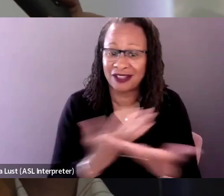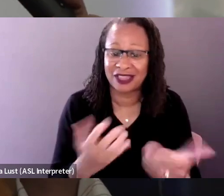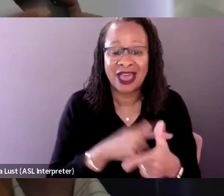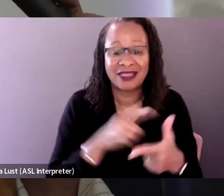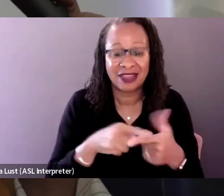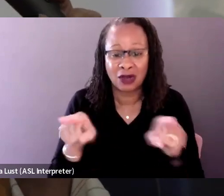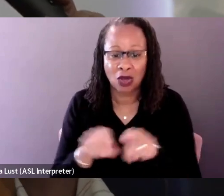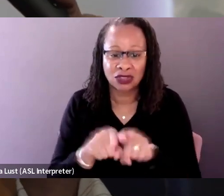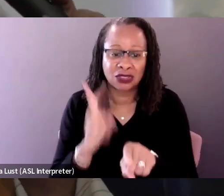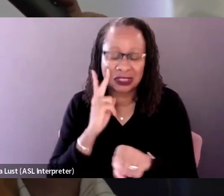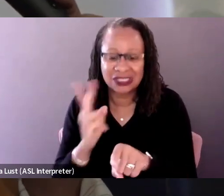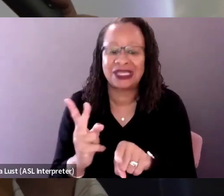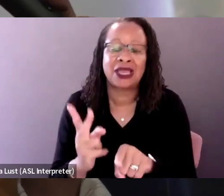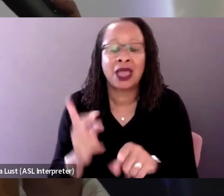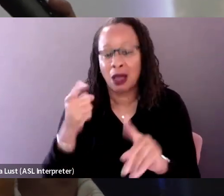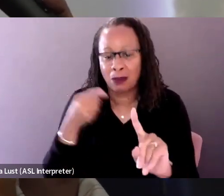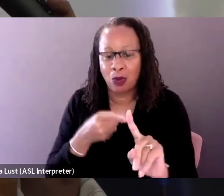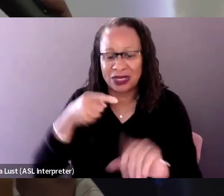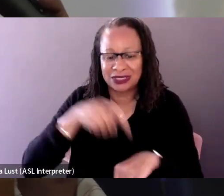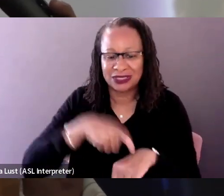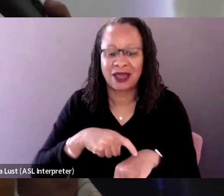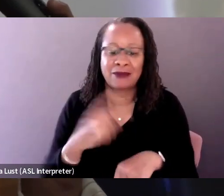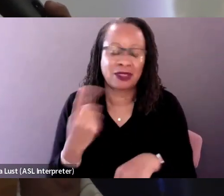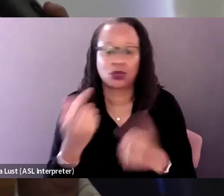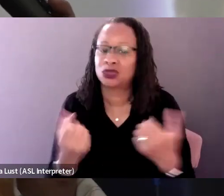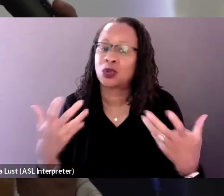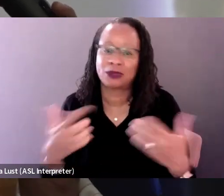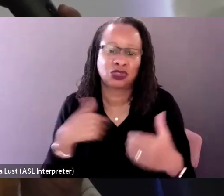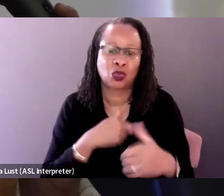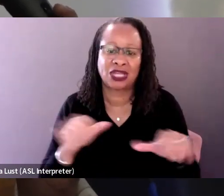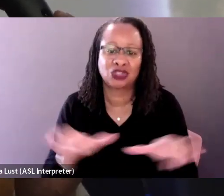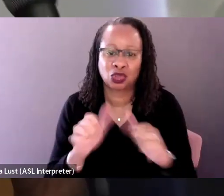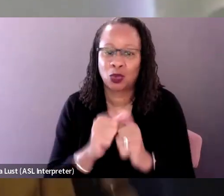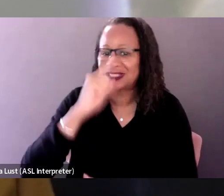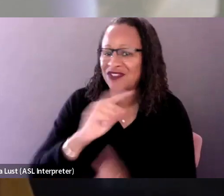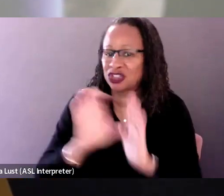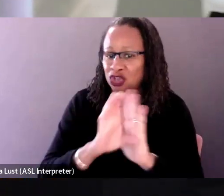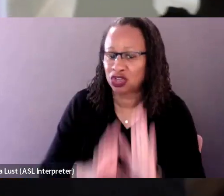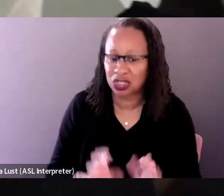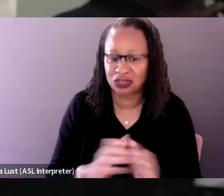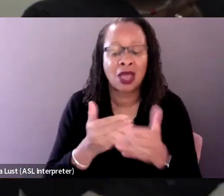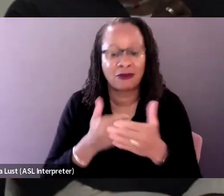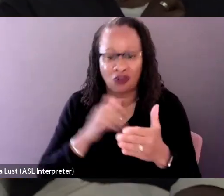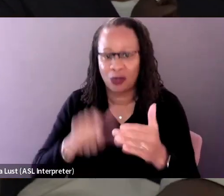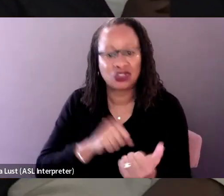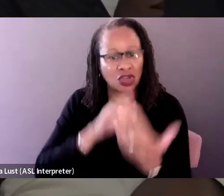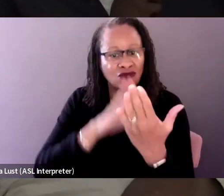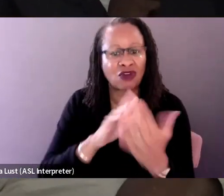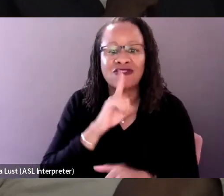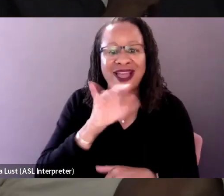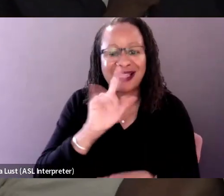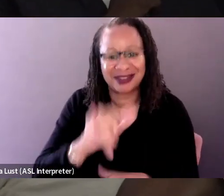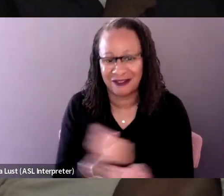there's only so much we can do with this fictional character before we have to confront the reality of it all. Amazing. That's a lovely answer. Thank